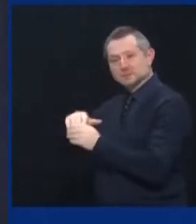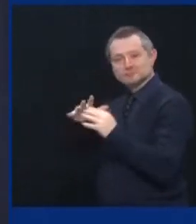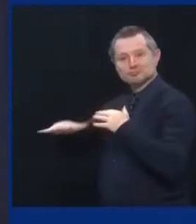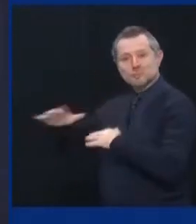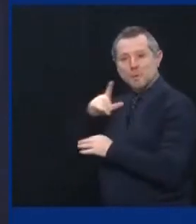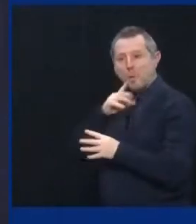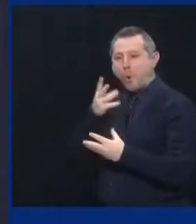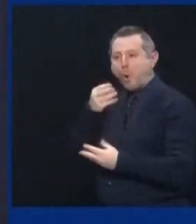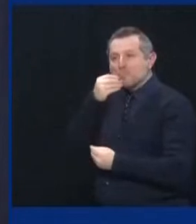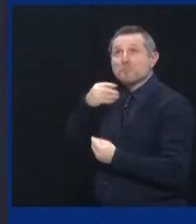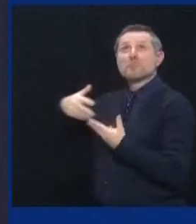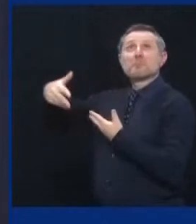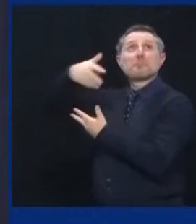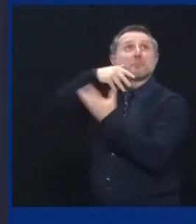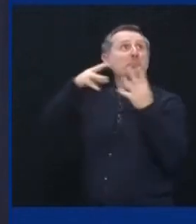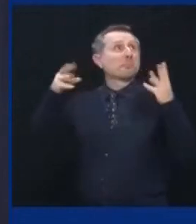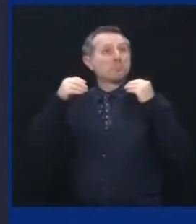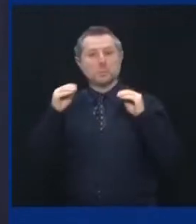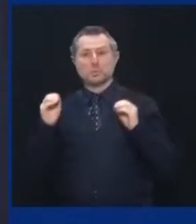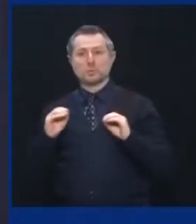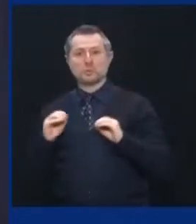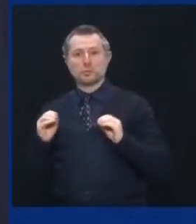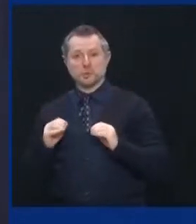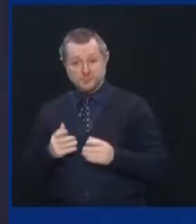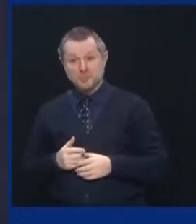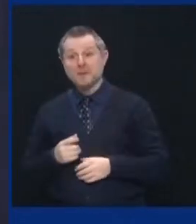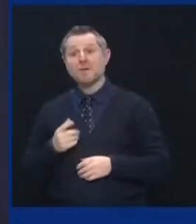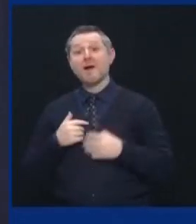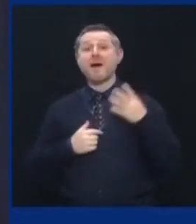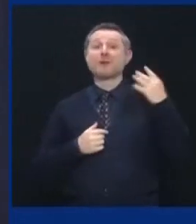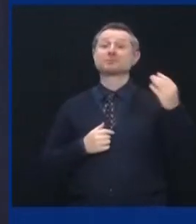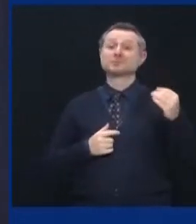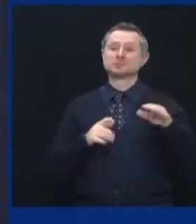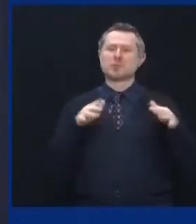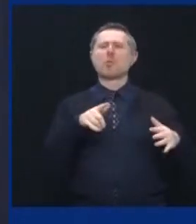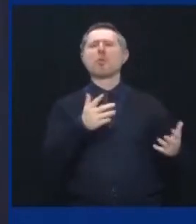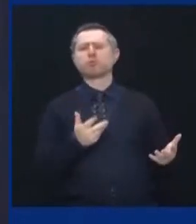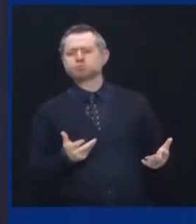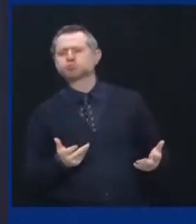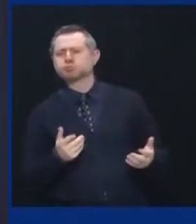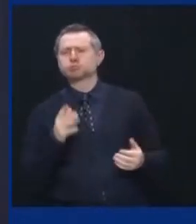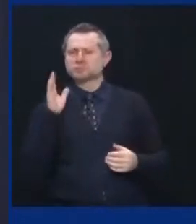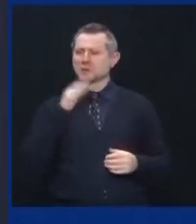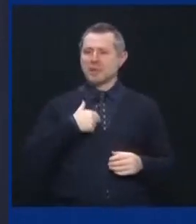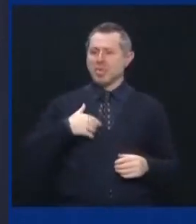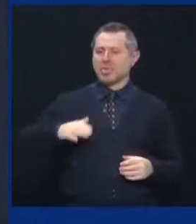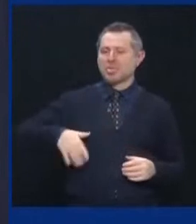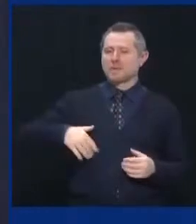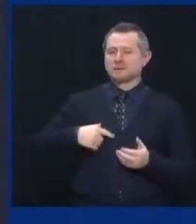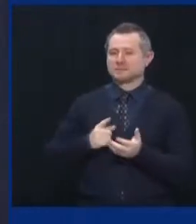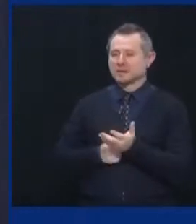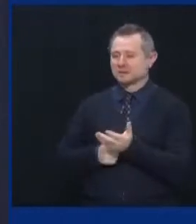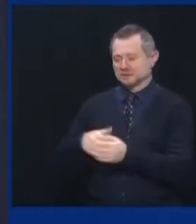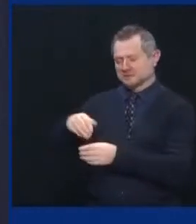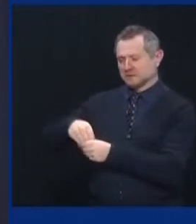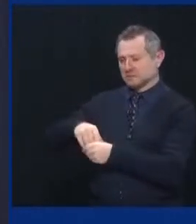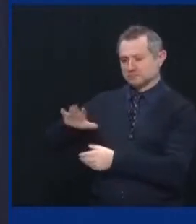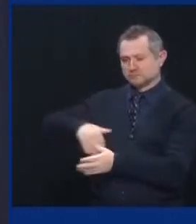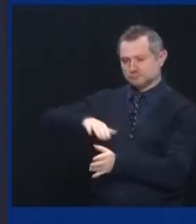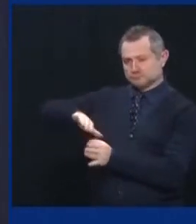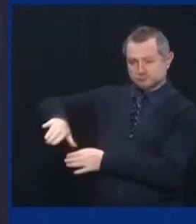So we're on the outdoor side right now. We haven't even talked about indoors. But can you